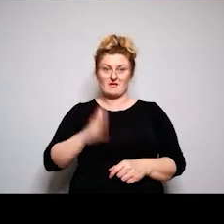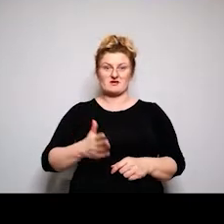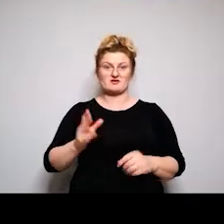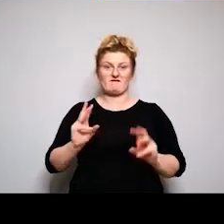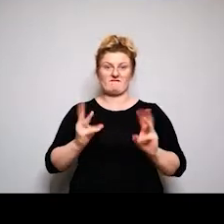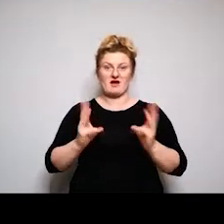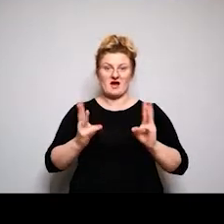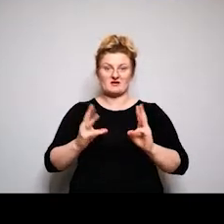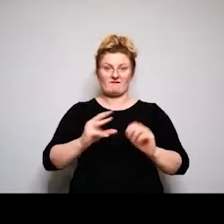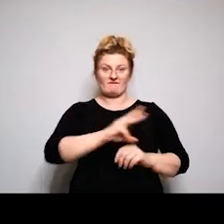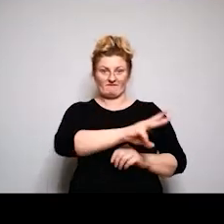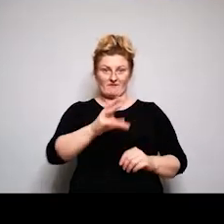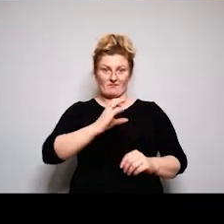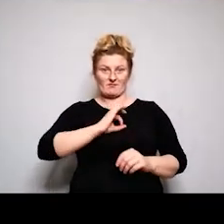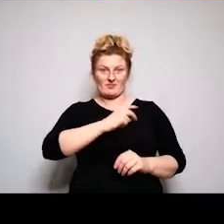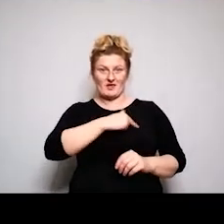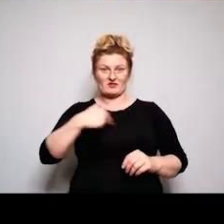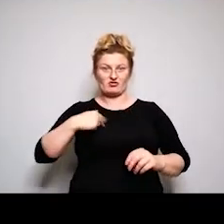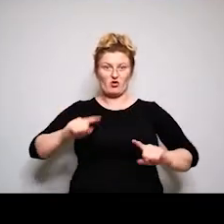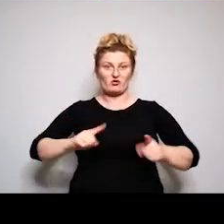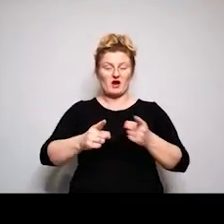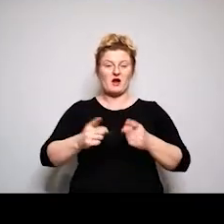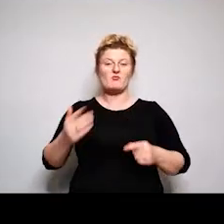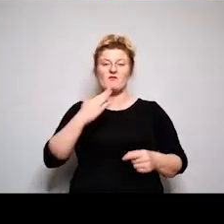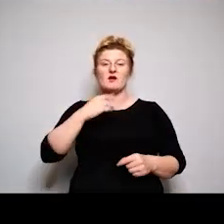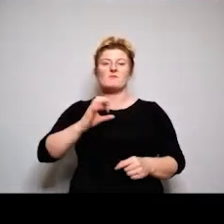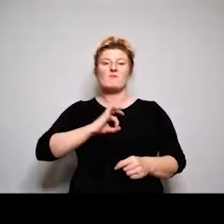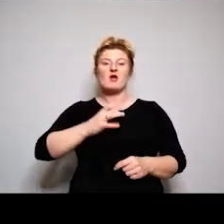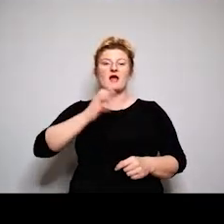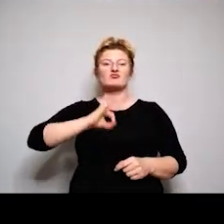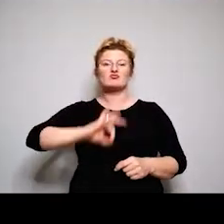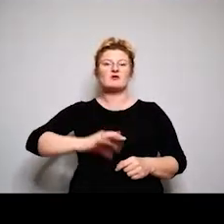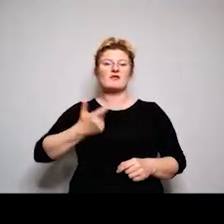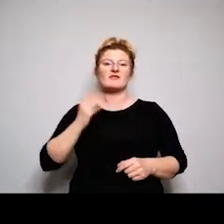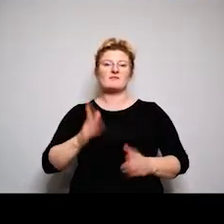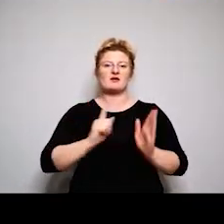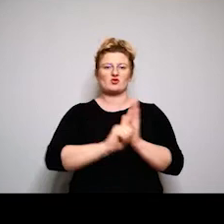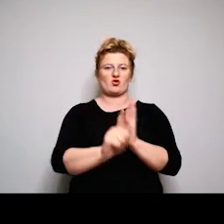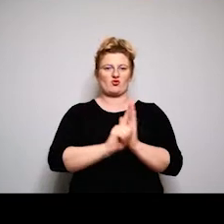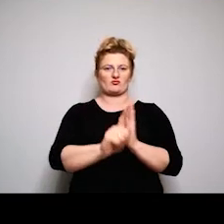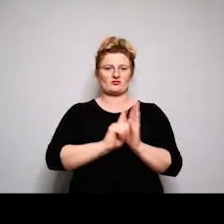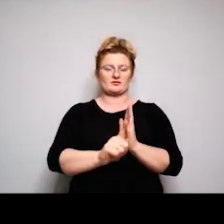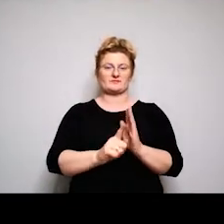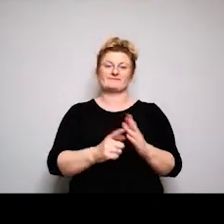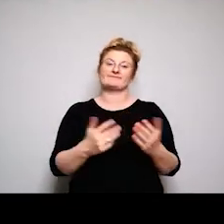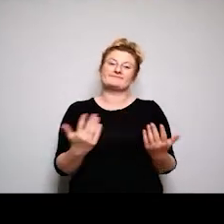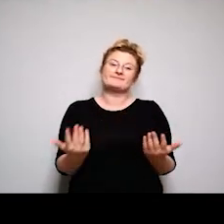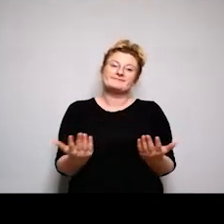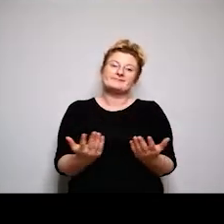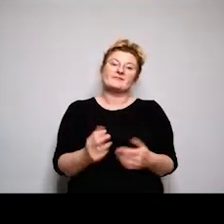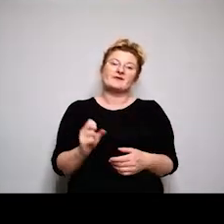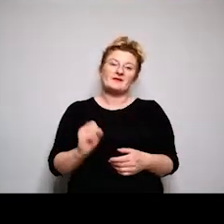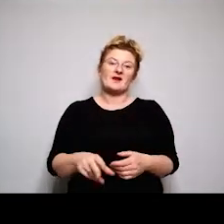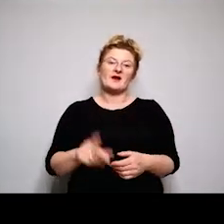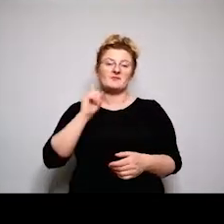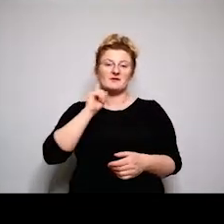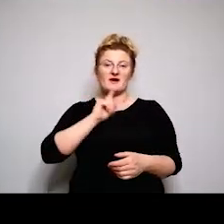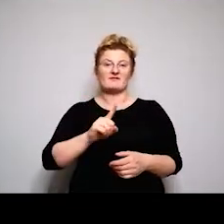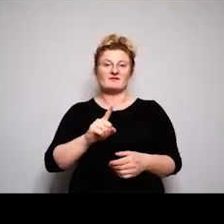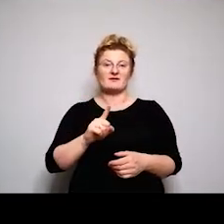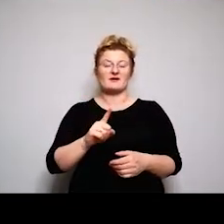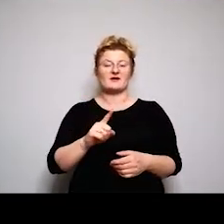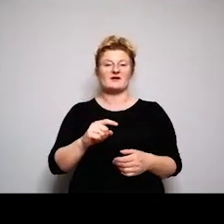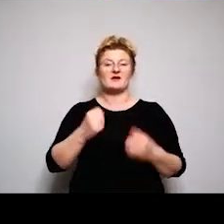So I was like really thinking, it's very hard to approach or to tackle such profiles like